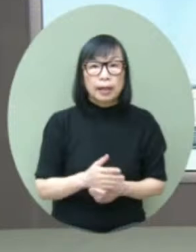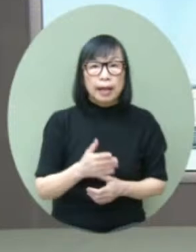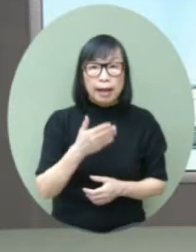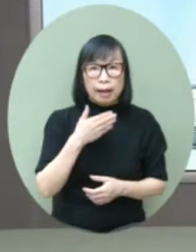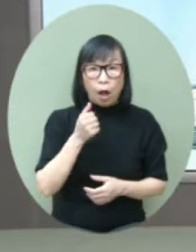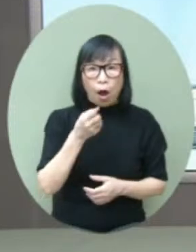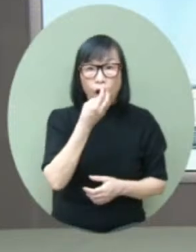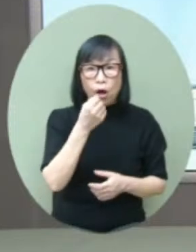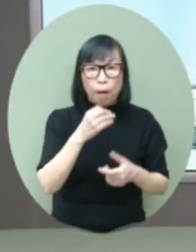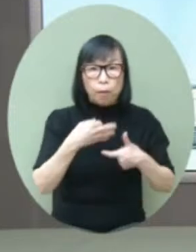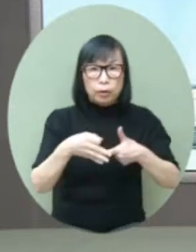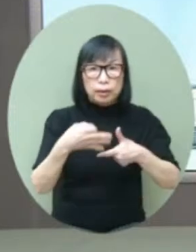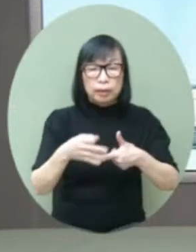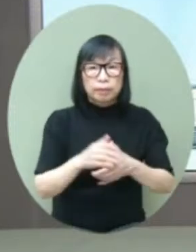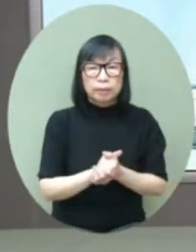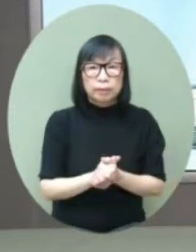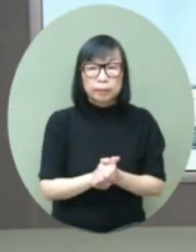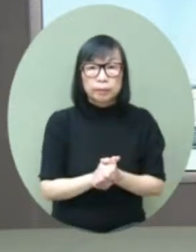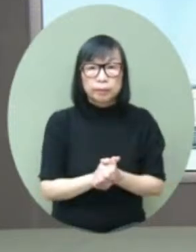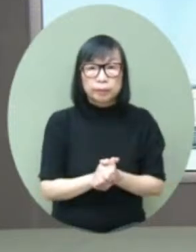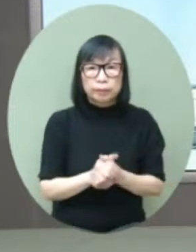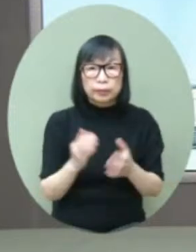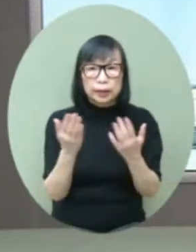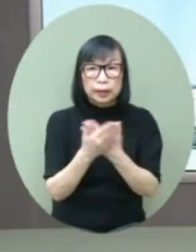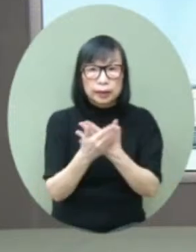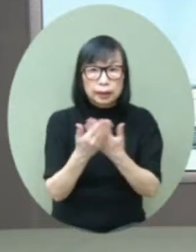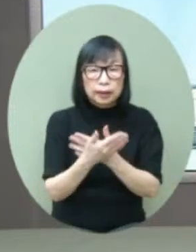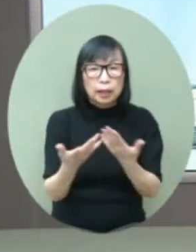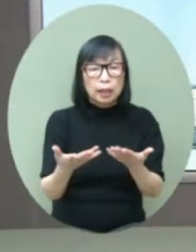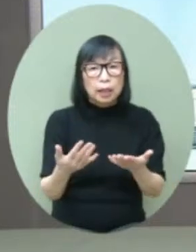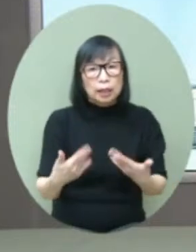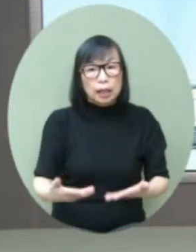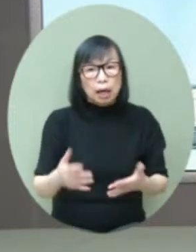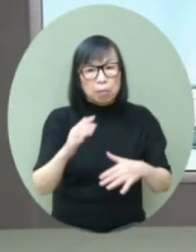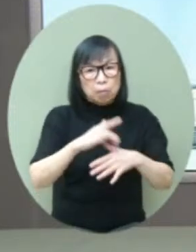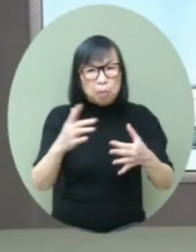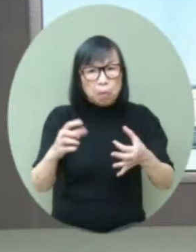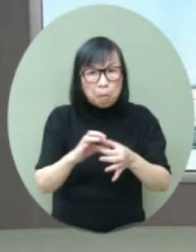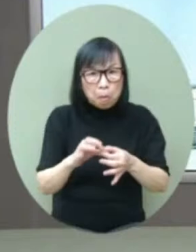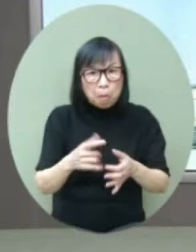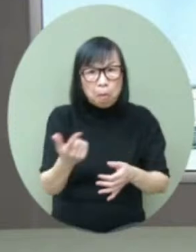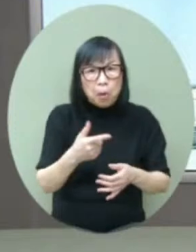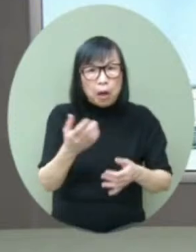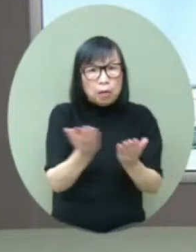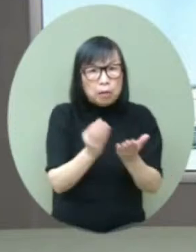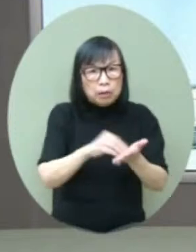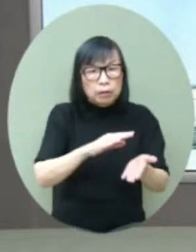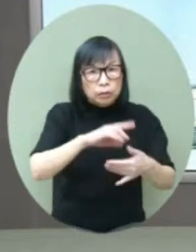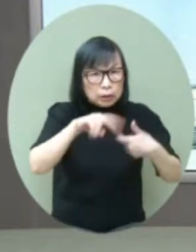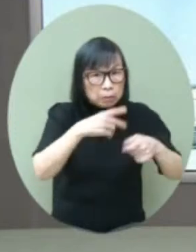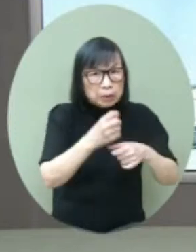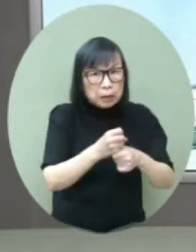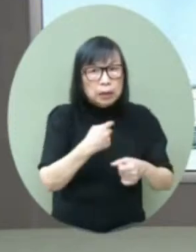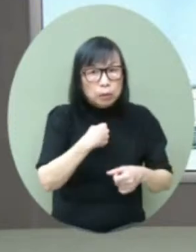lady in white, TVB. Now, with so many close contacts and confirmed cases who need to be